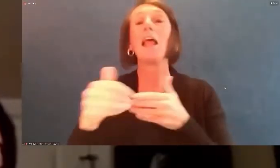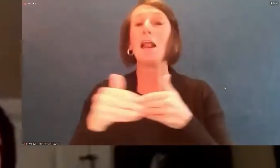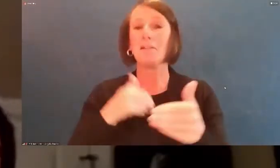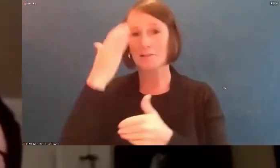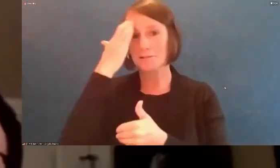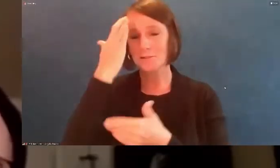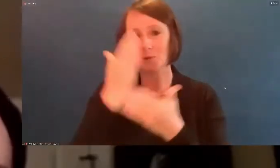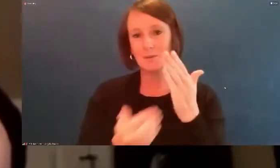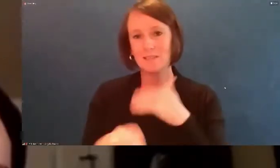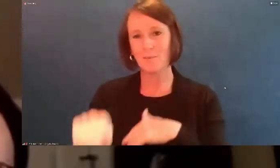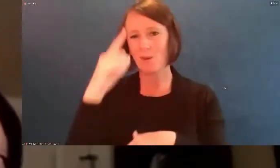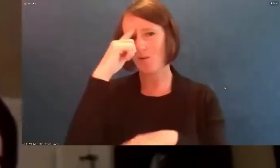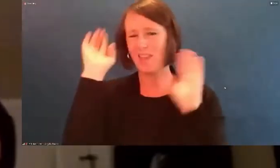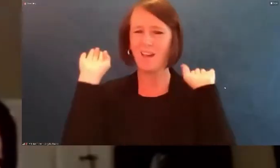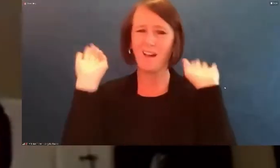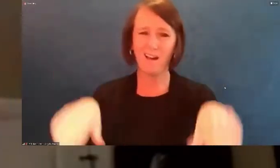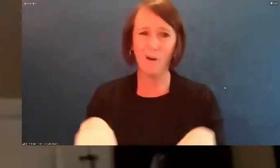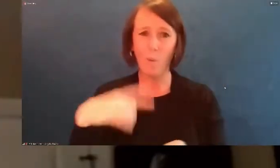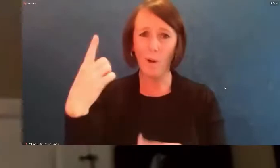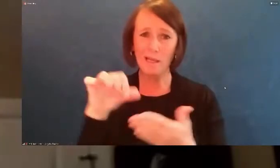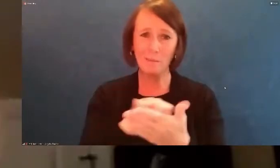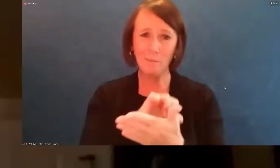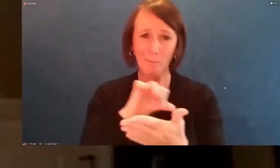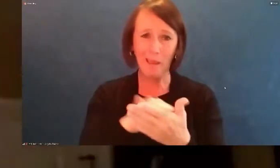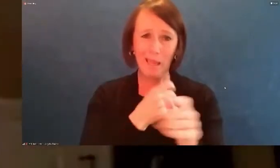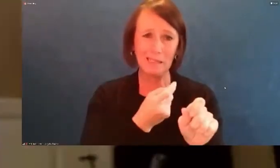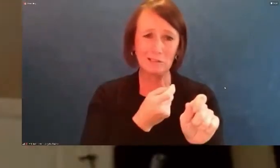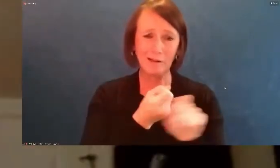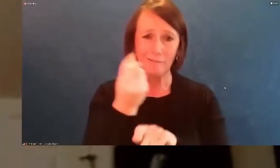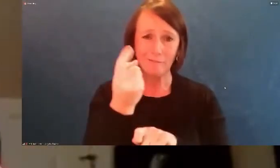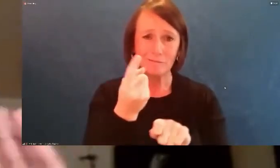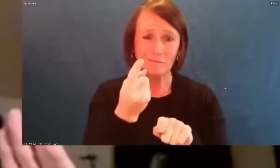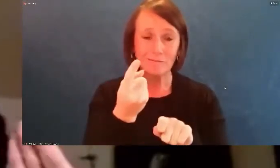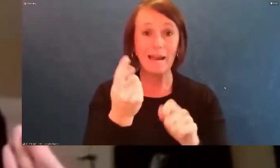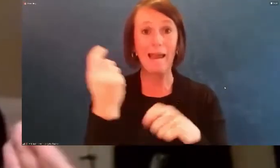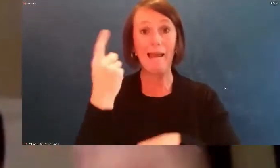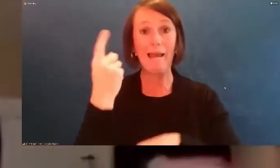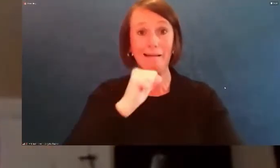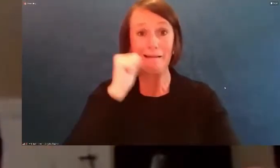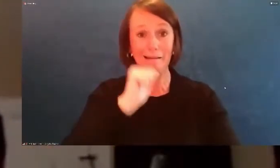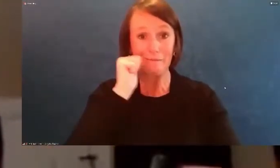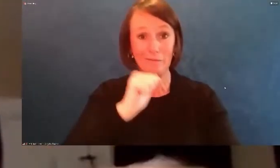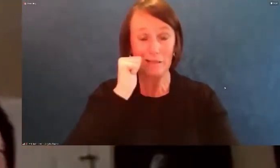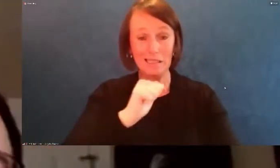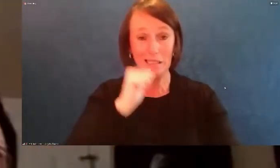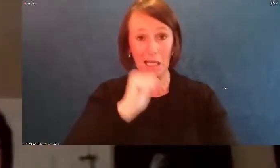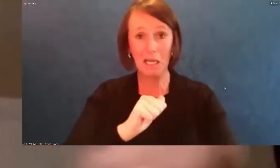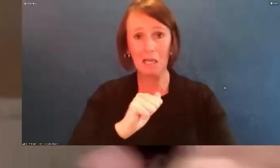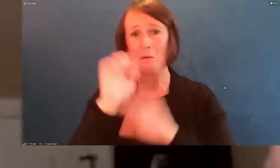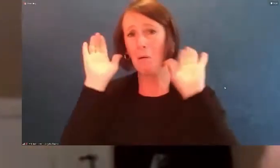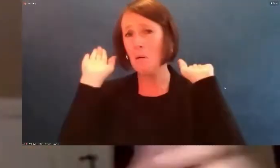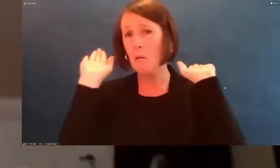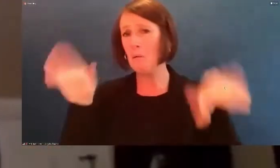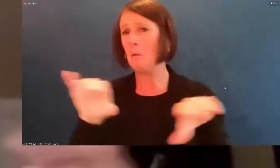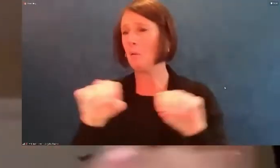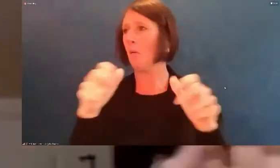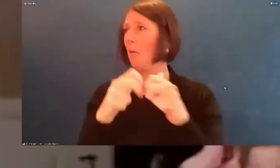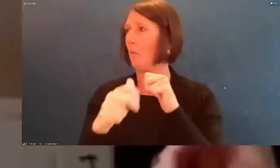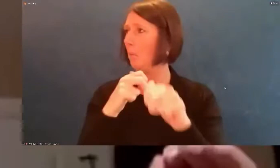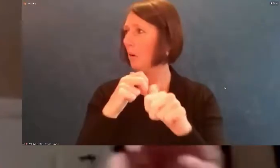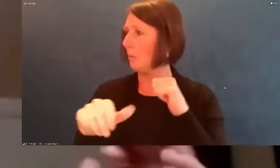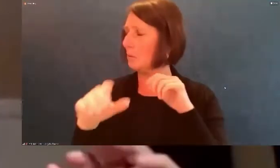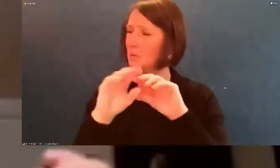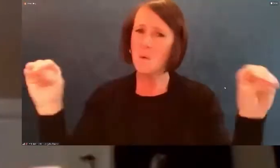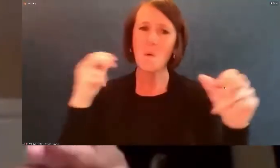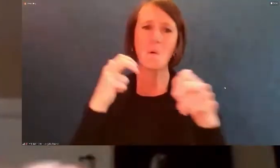saying, yeah, page a day is a book a year. No problem. I'll get up at 4:45, no problem. Mr. Van